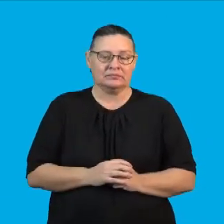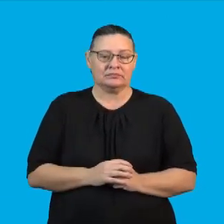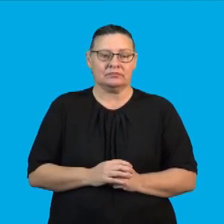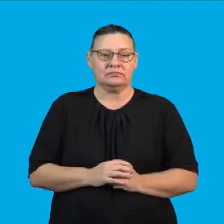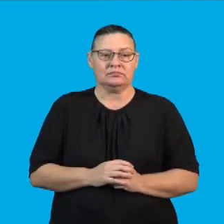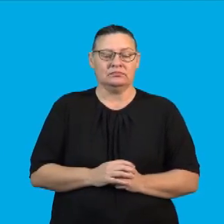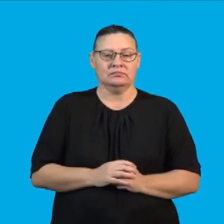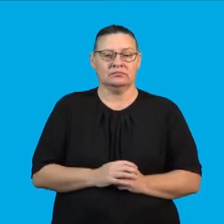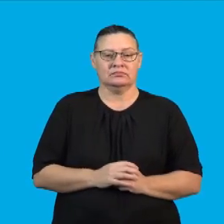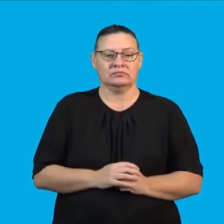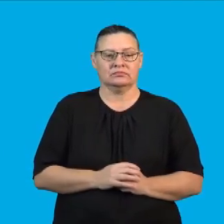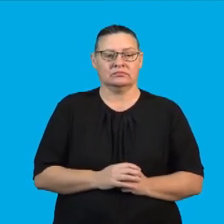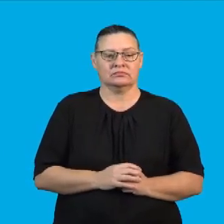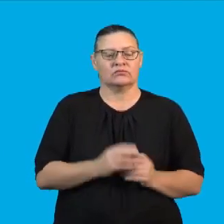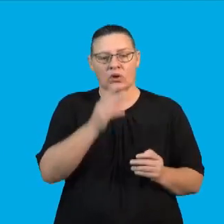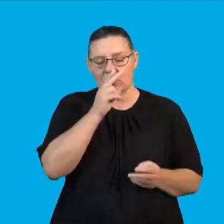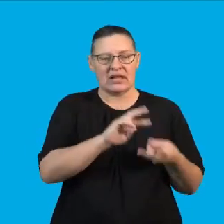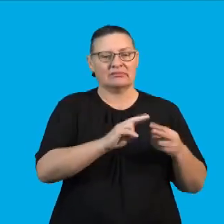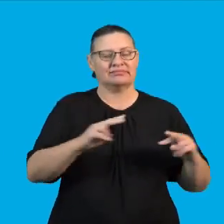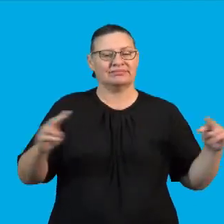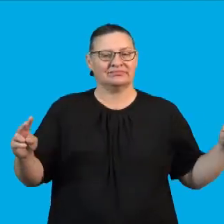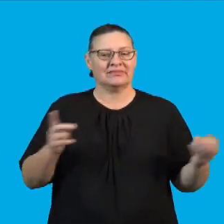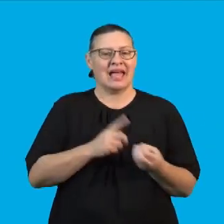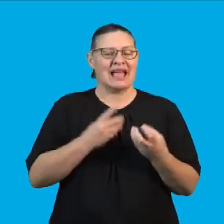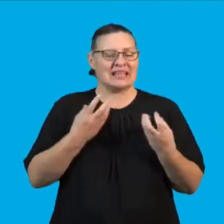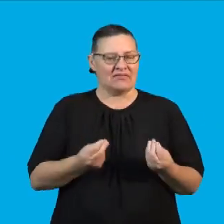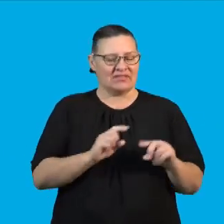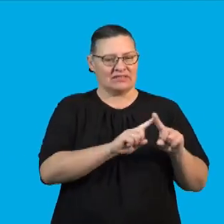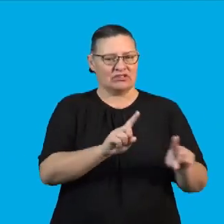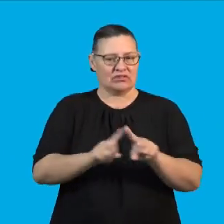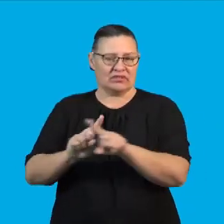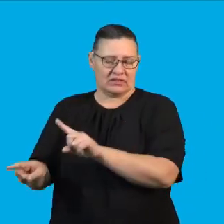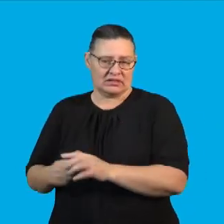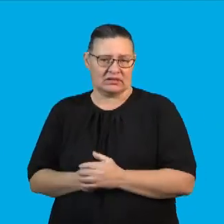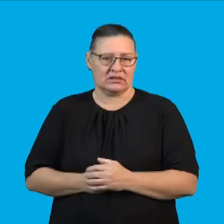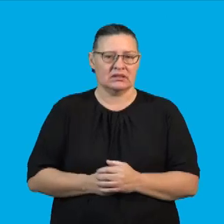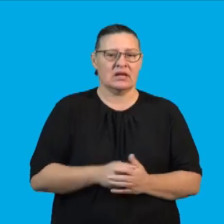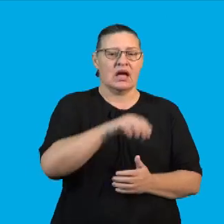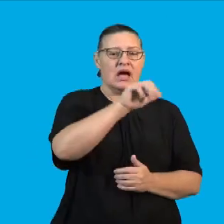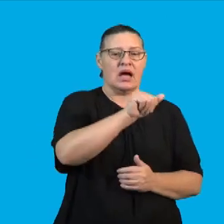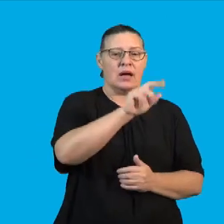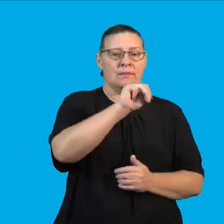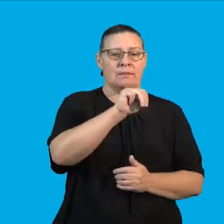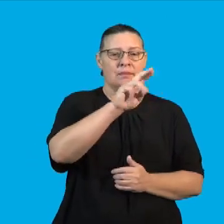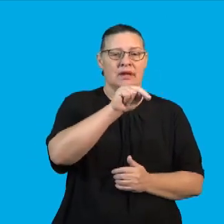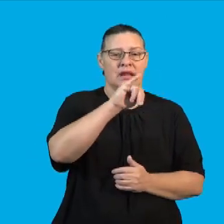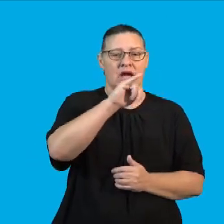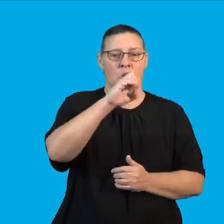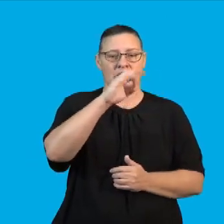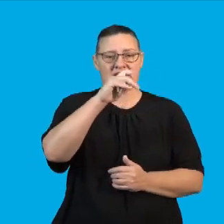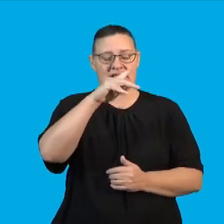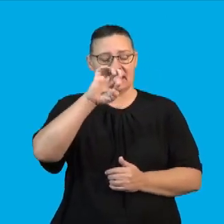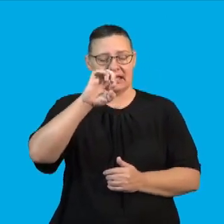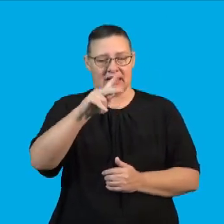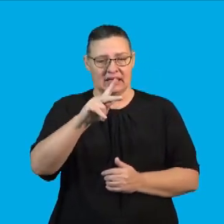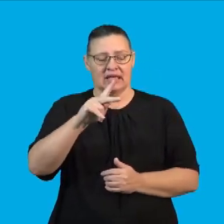Let us check the types of eggs that we have. We have got amniotic egg and we've